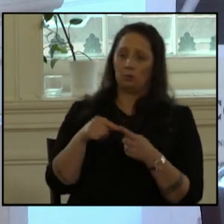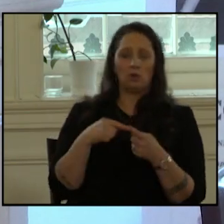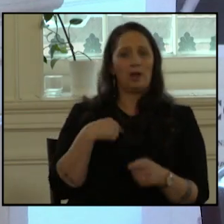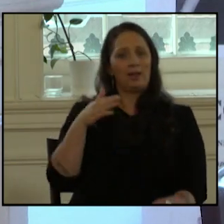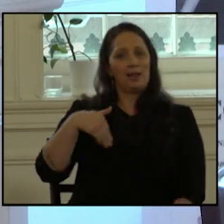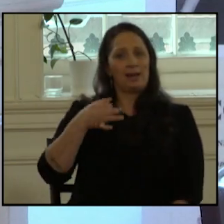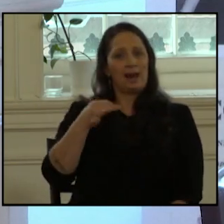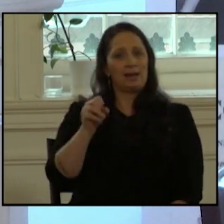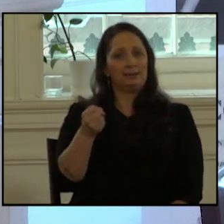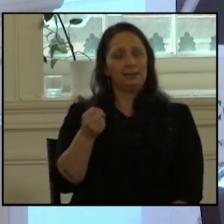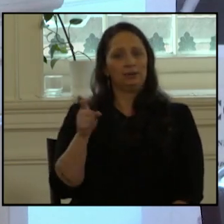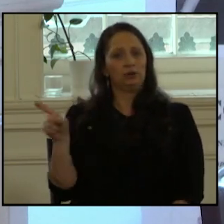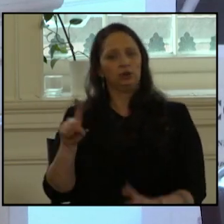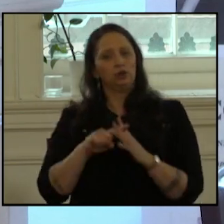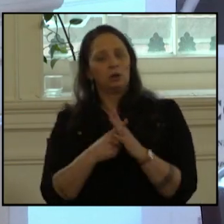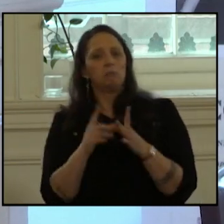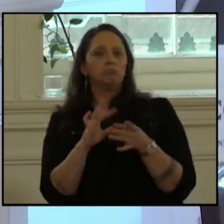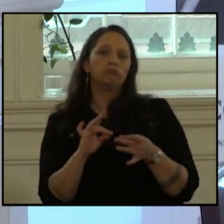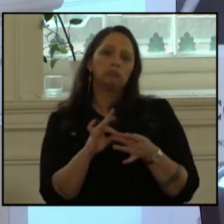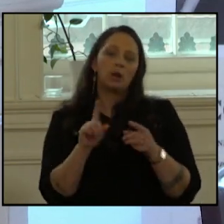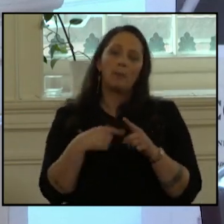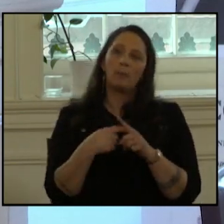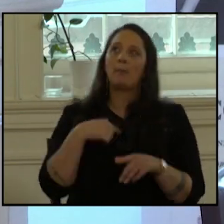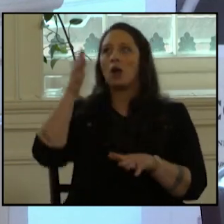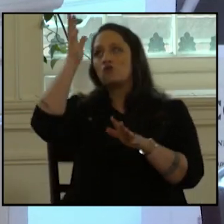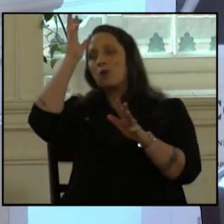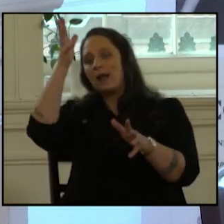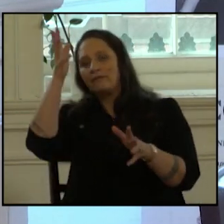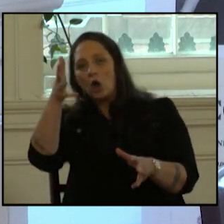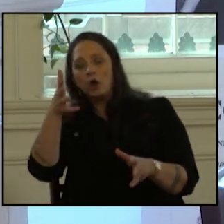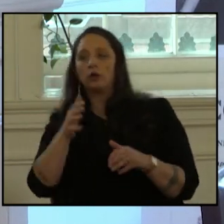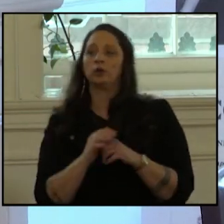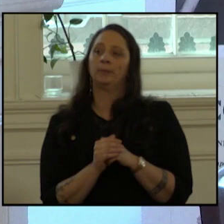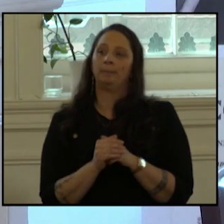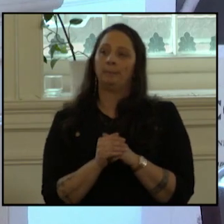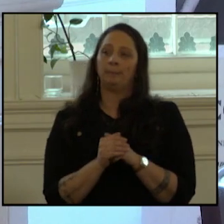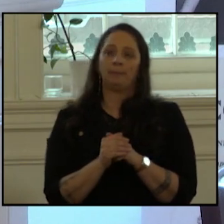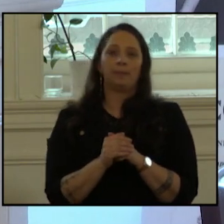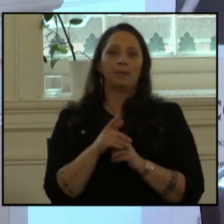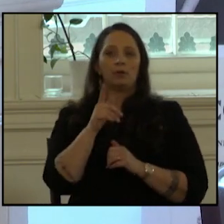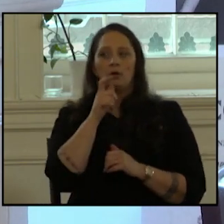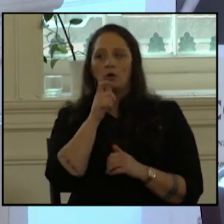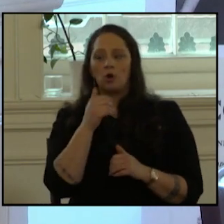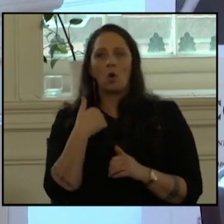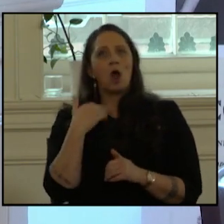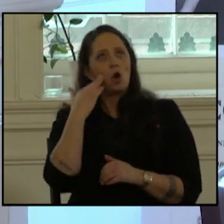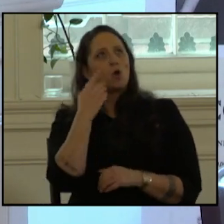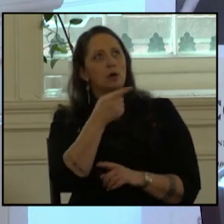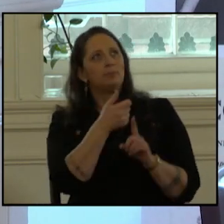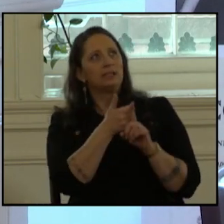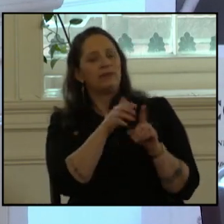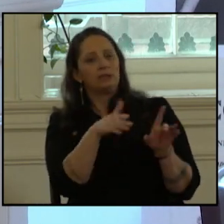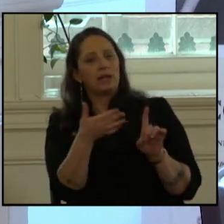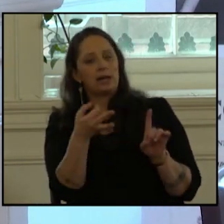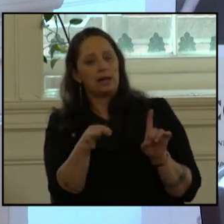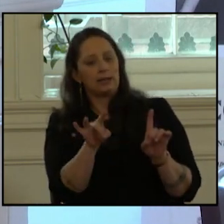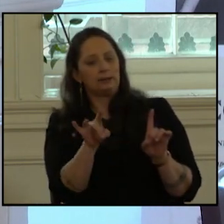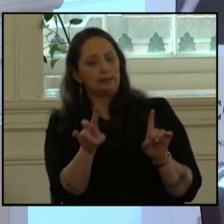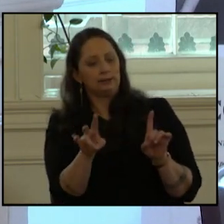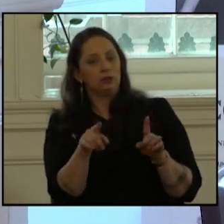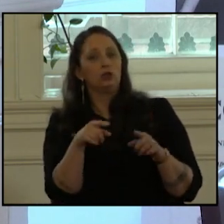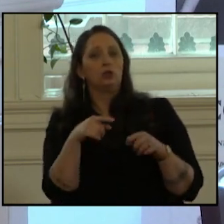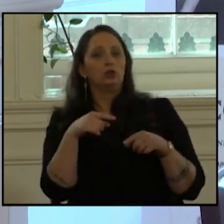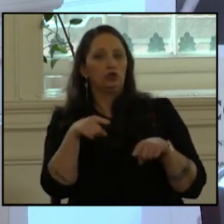90s, and she starts telling me about my grandfather, who I knew he died in 1987. He was part of the